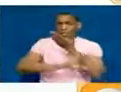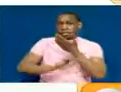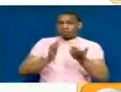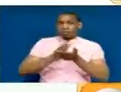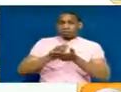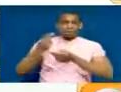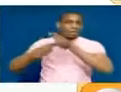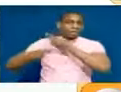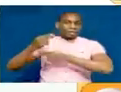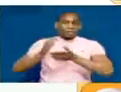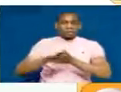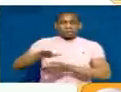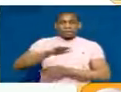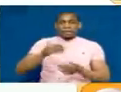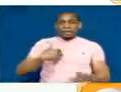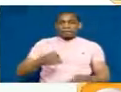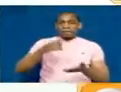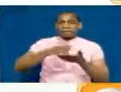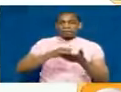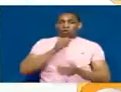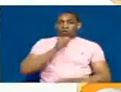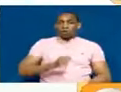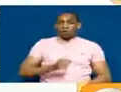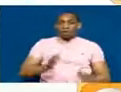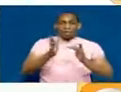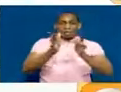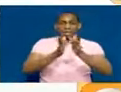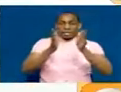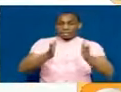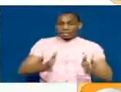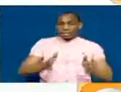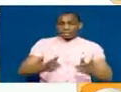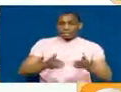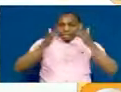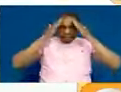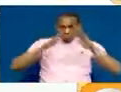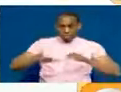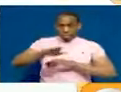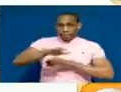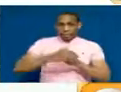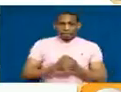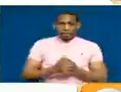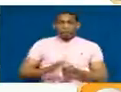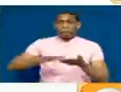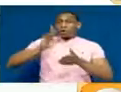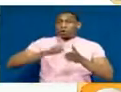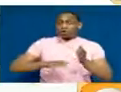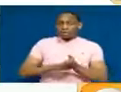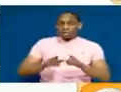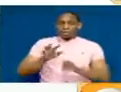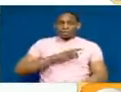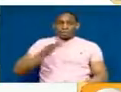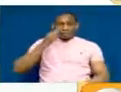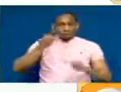many historical tourist attractions, including some of the oldest Christian and Muslim sites. Plus, it is a